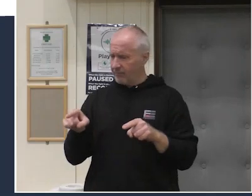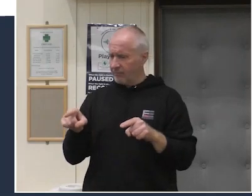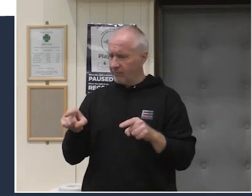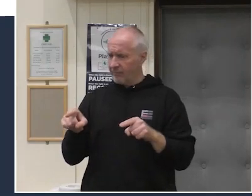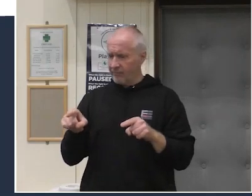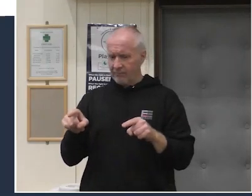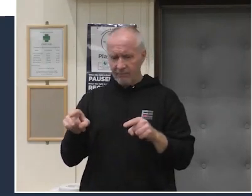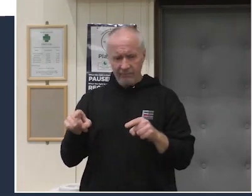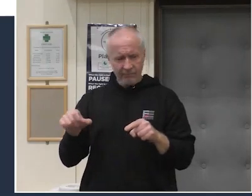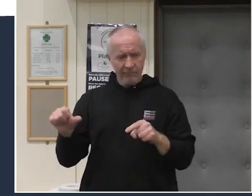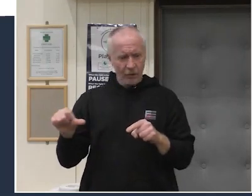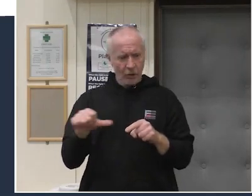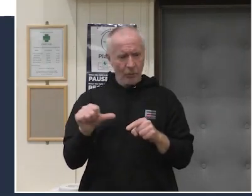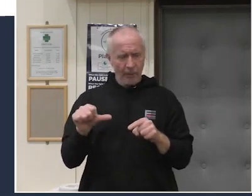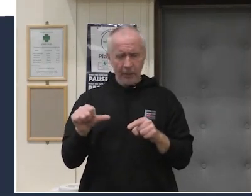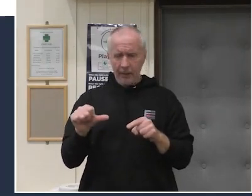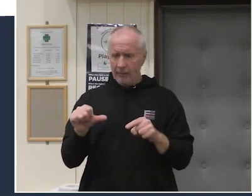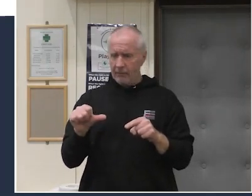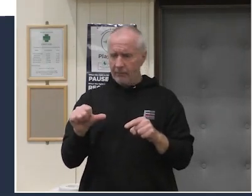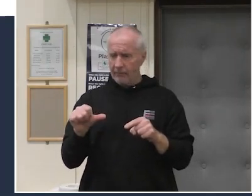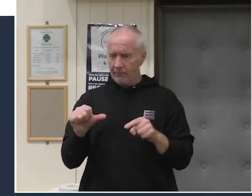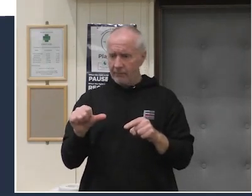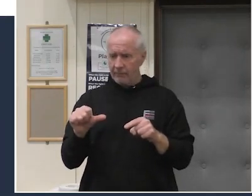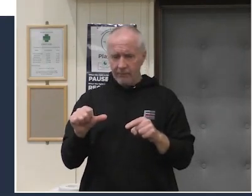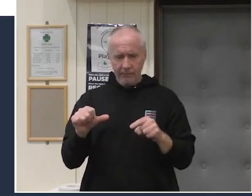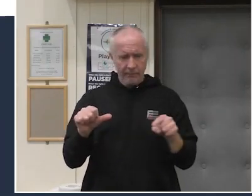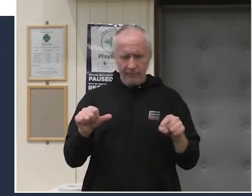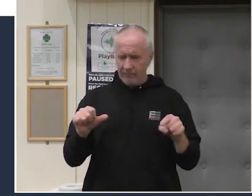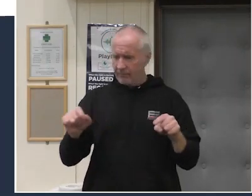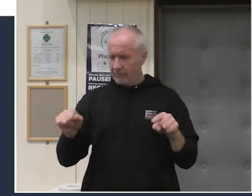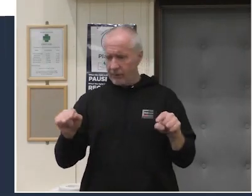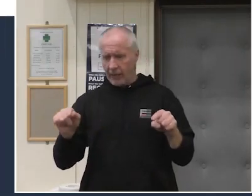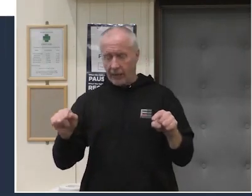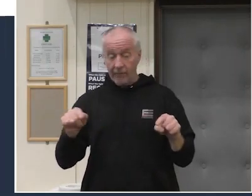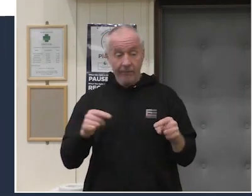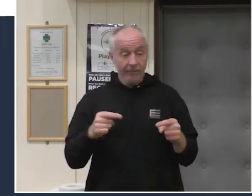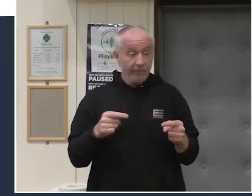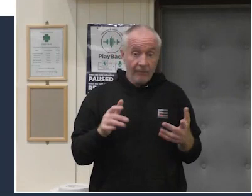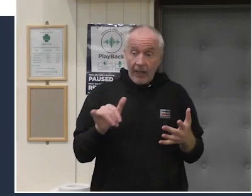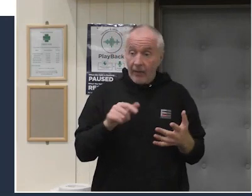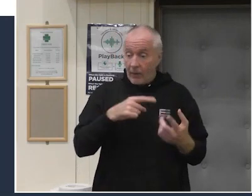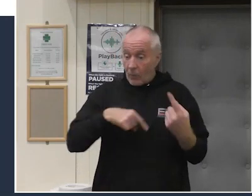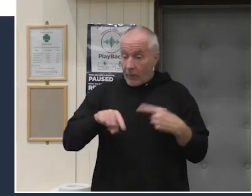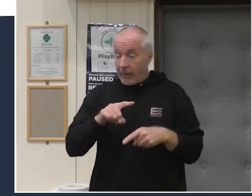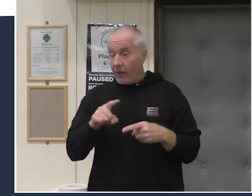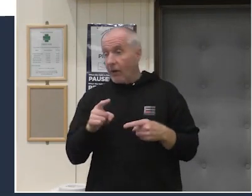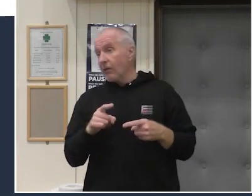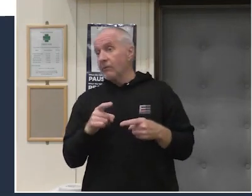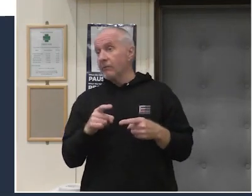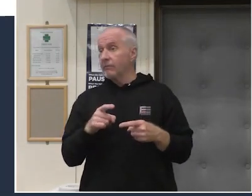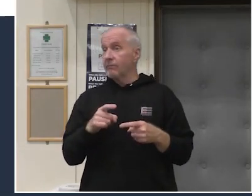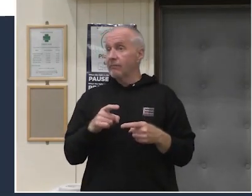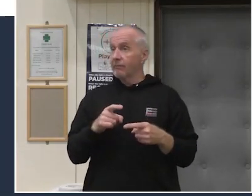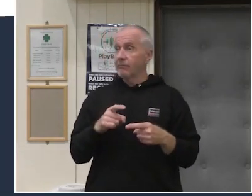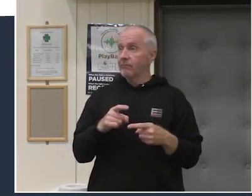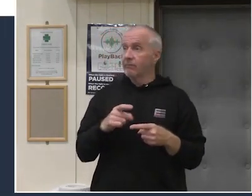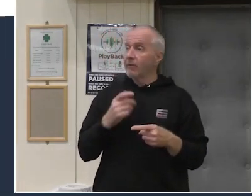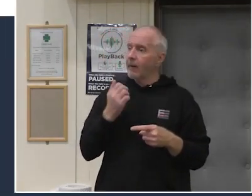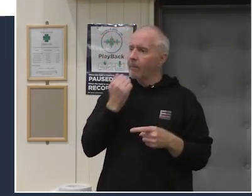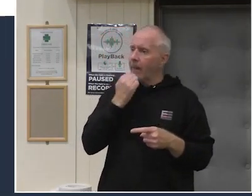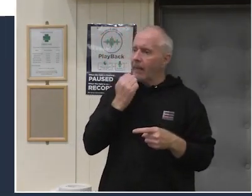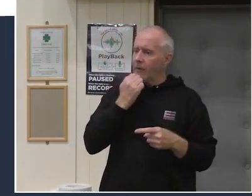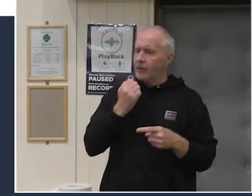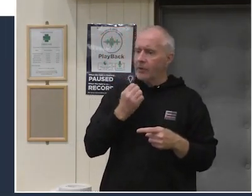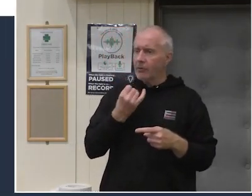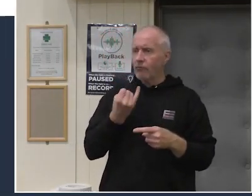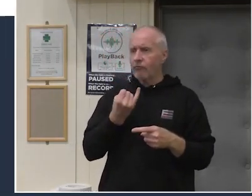supposed to be. Now either we've got something wrong in the maths, which of course highly possible, or something a